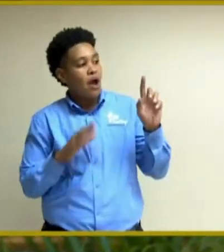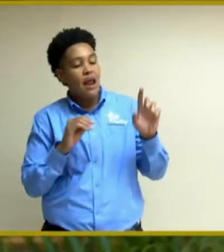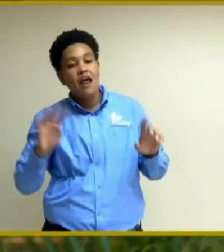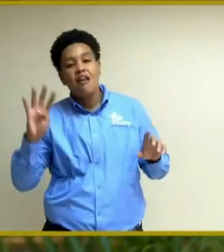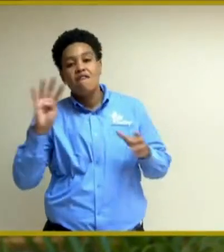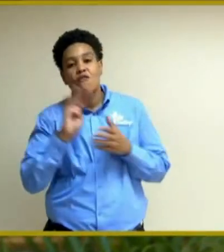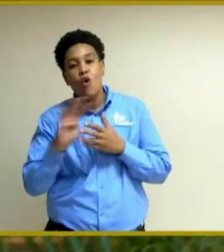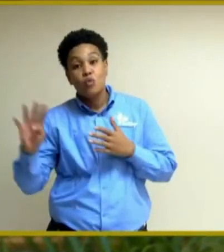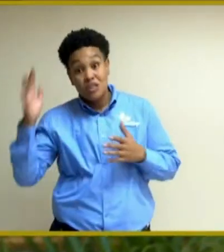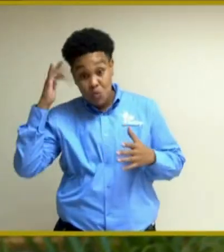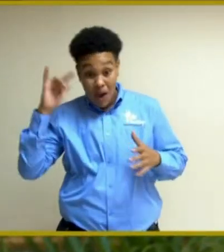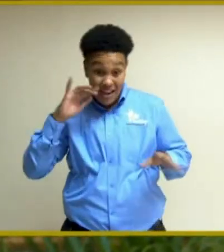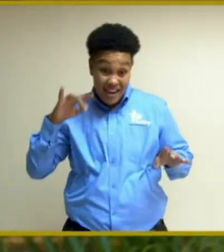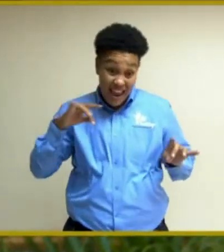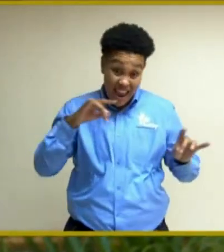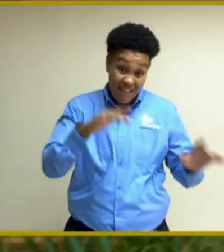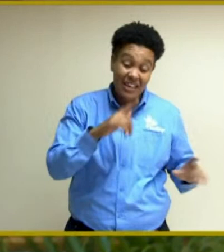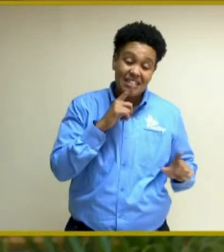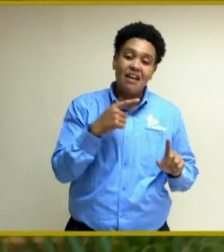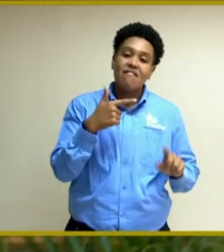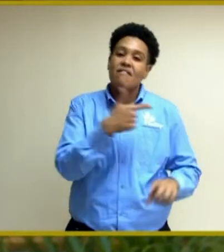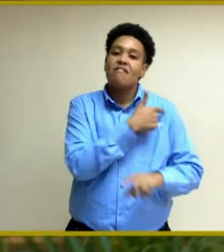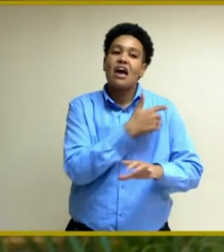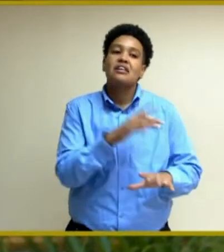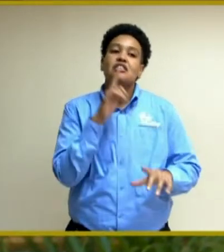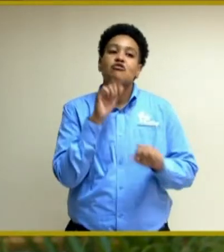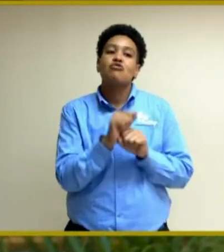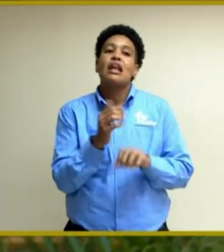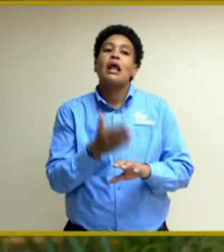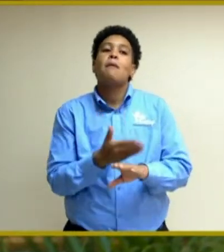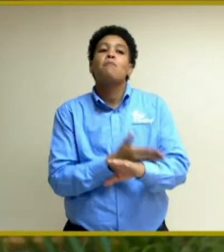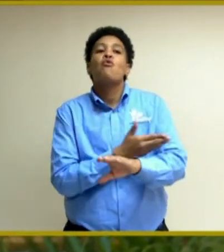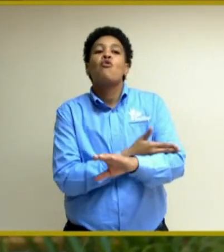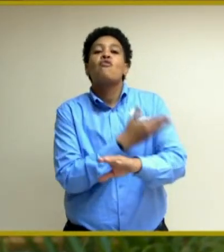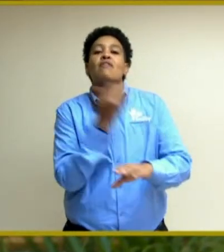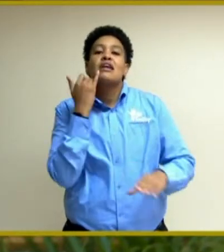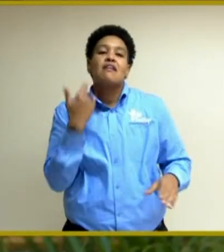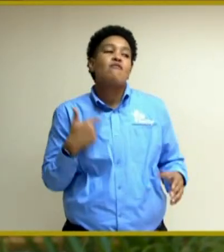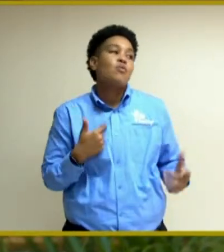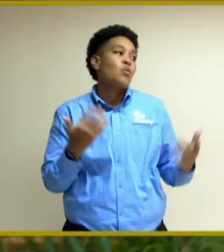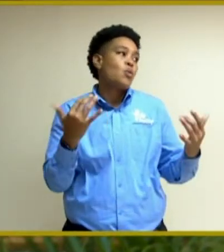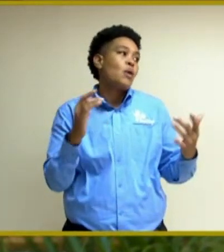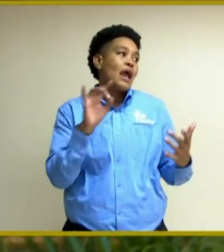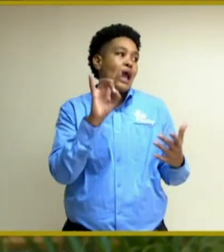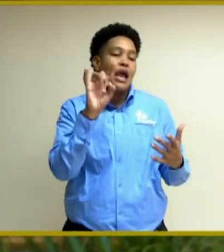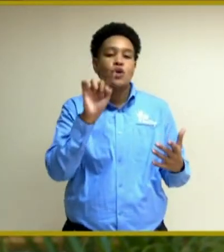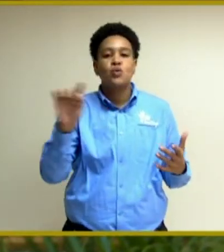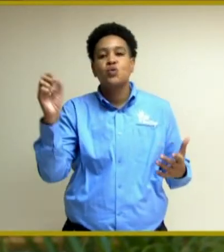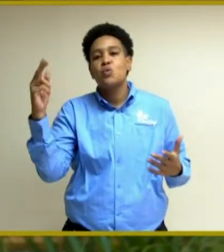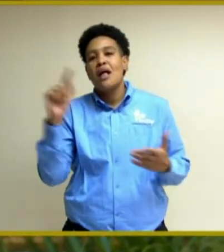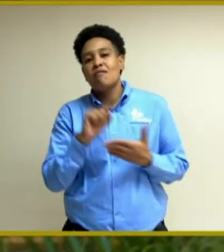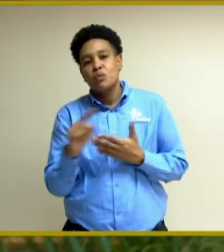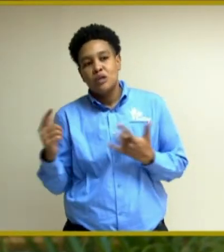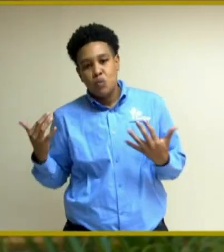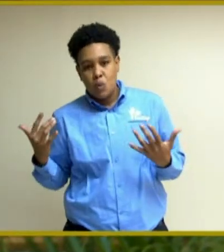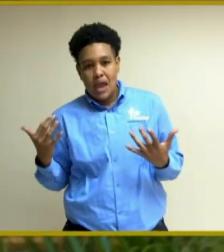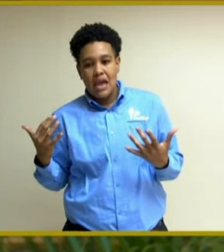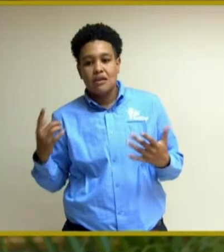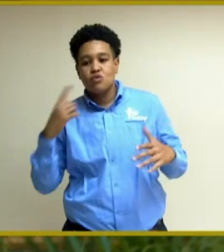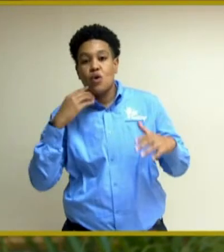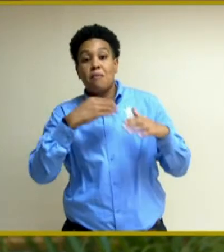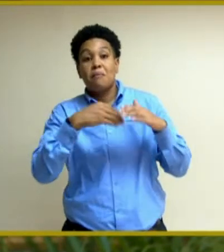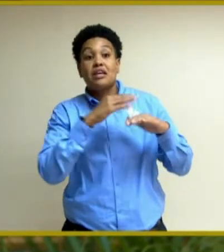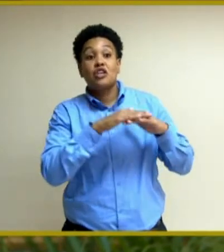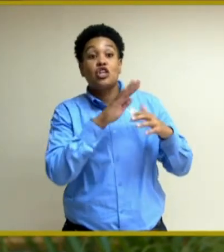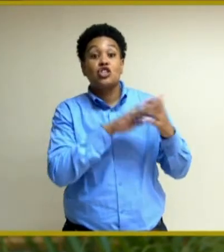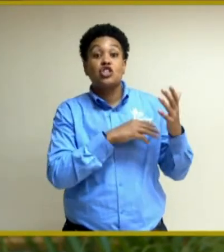the efficacy of the vaccine actually improves if we wait 8 to 12 weeks. So based on the schedule